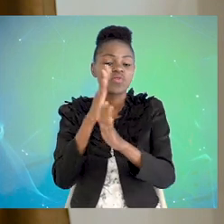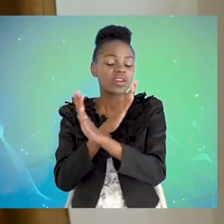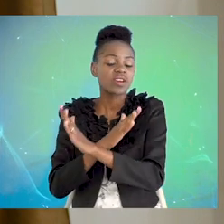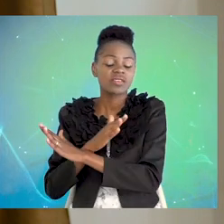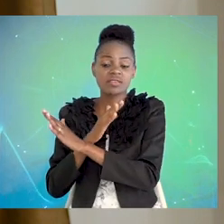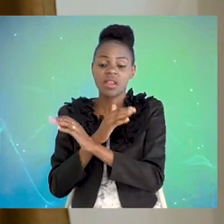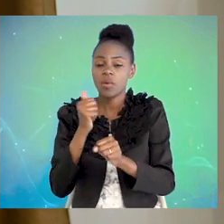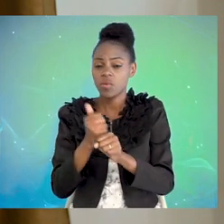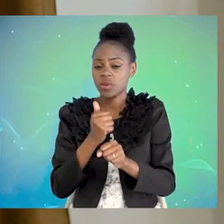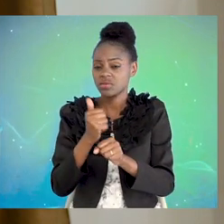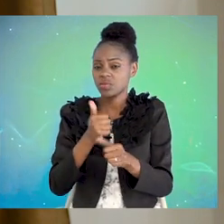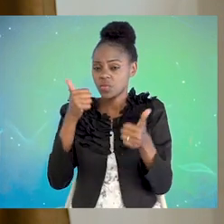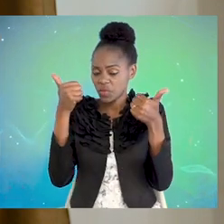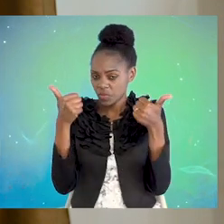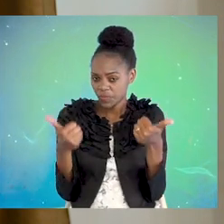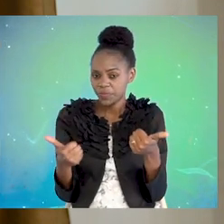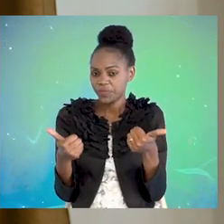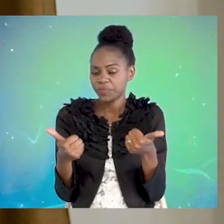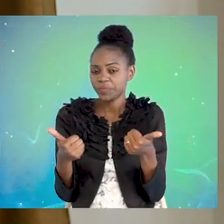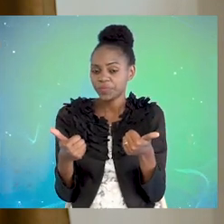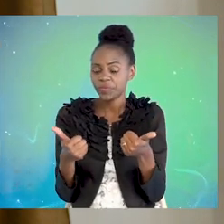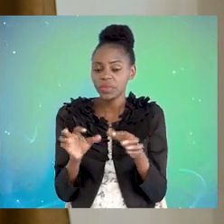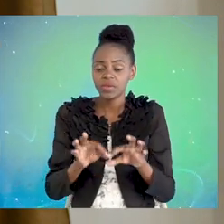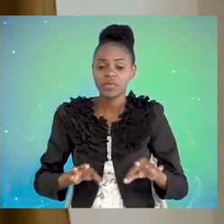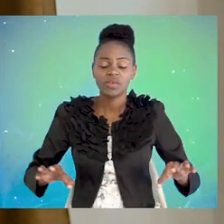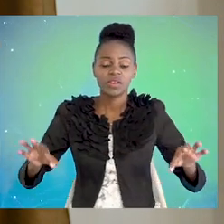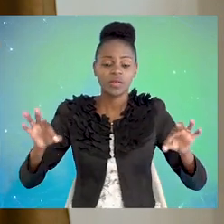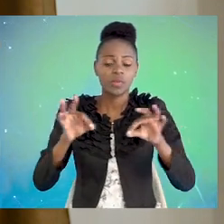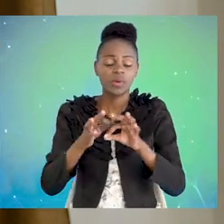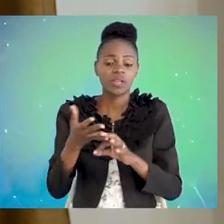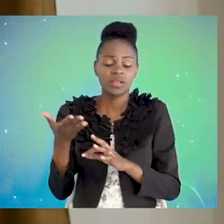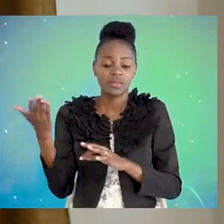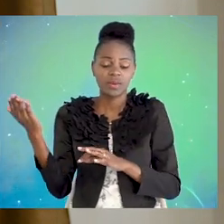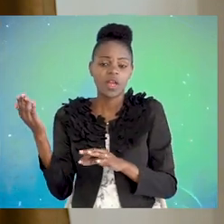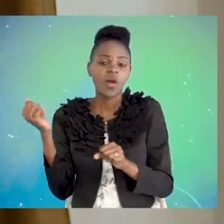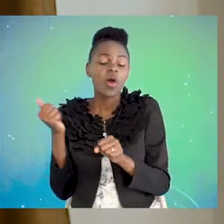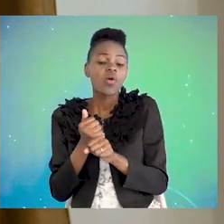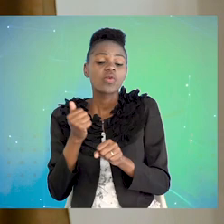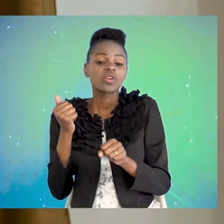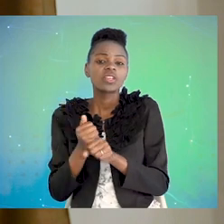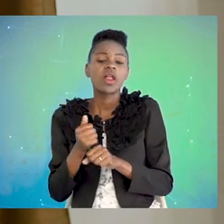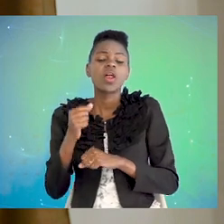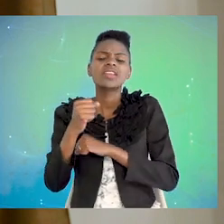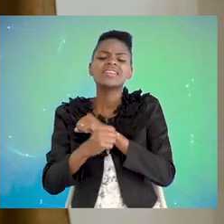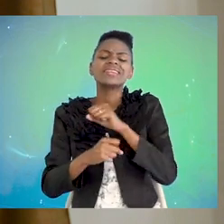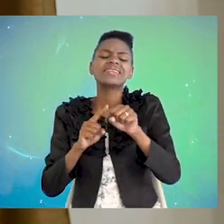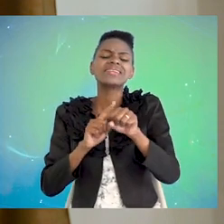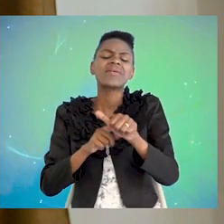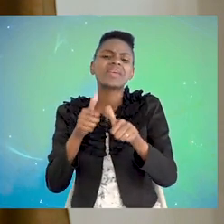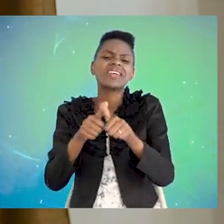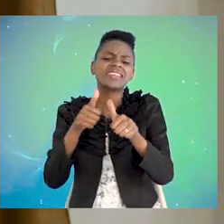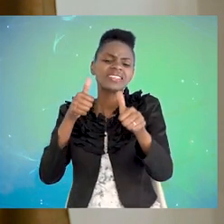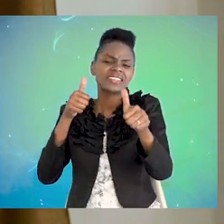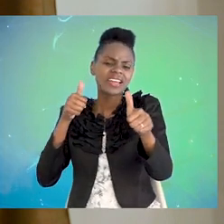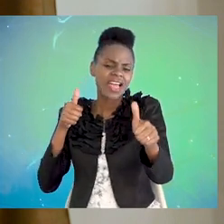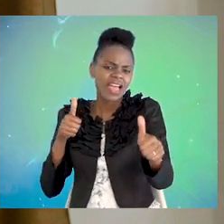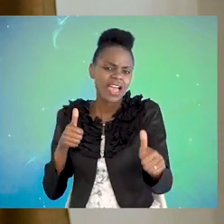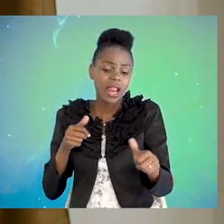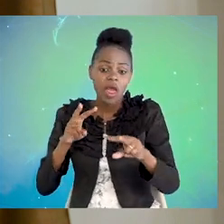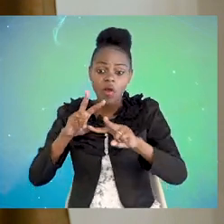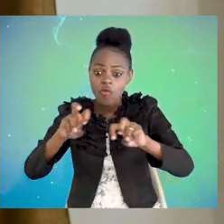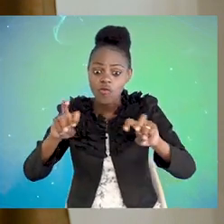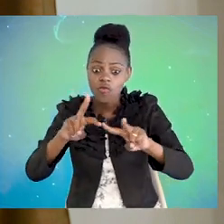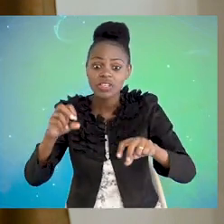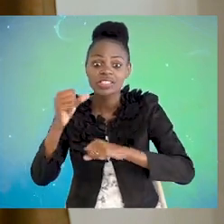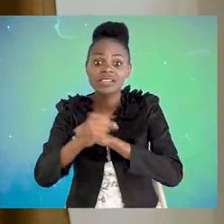It works very well. The other important things we found are that it works for a long time. When we followed up for a whole 4 years,